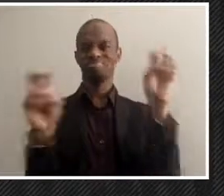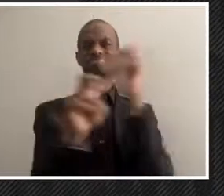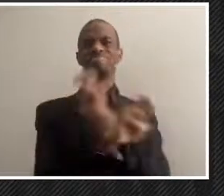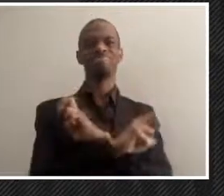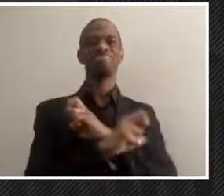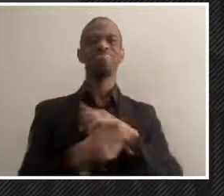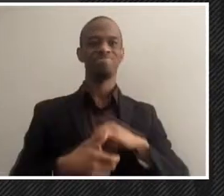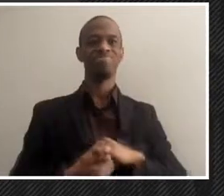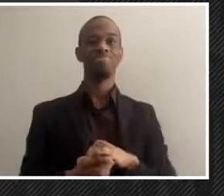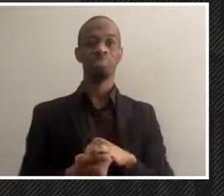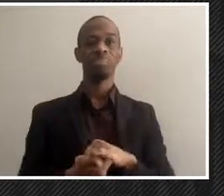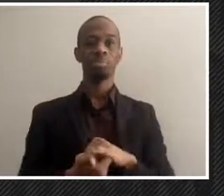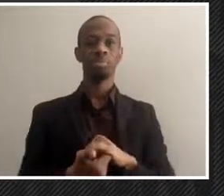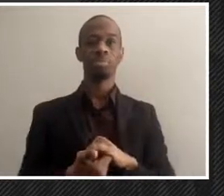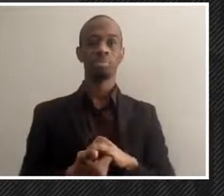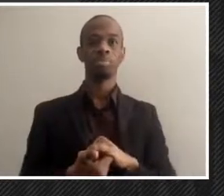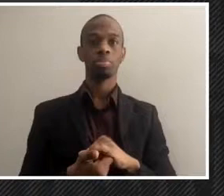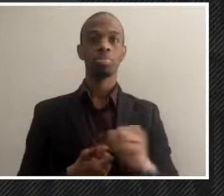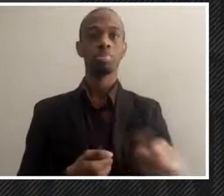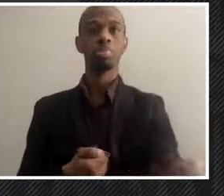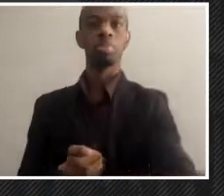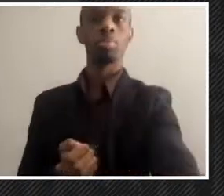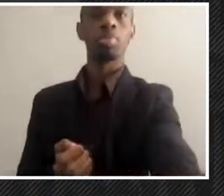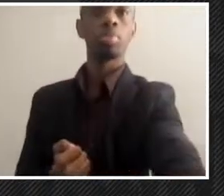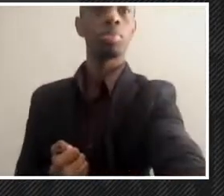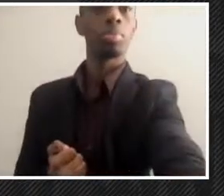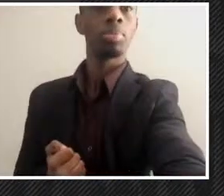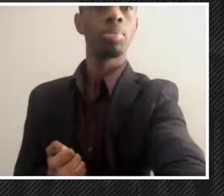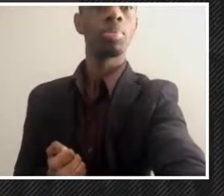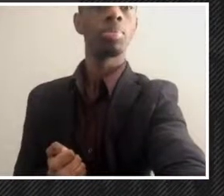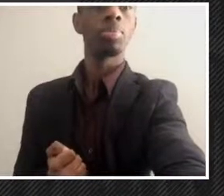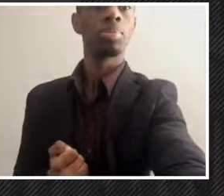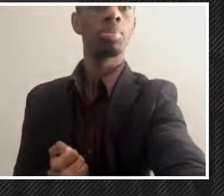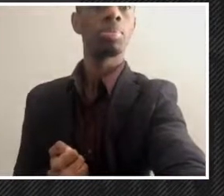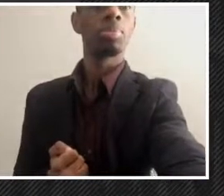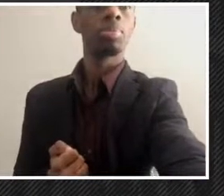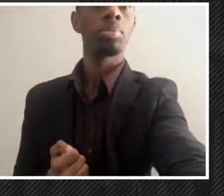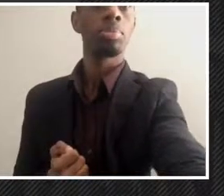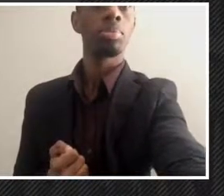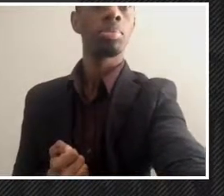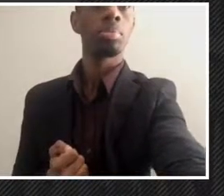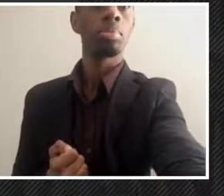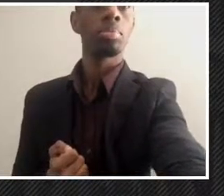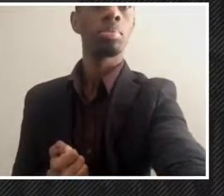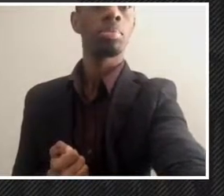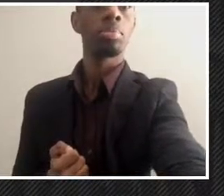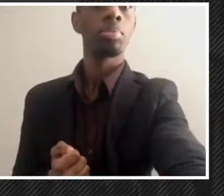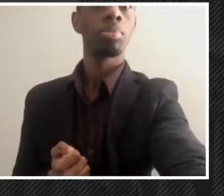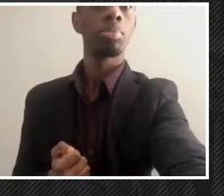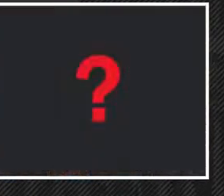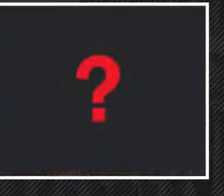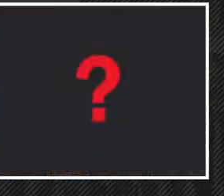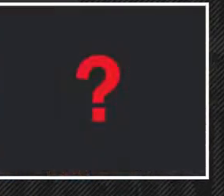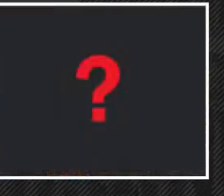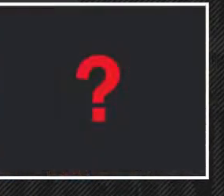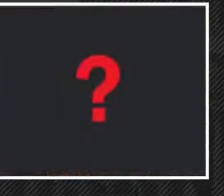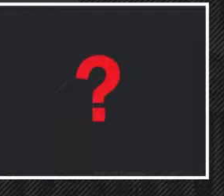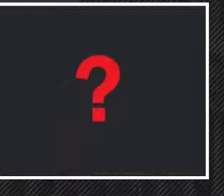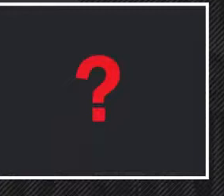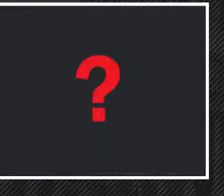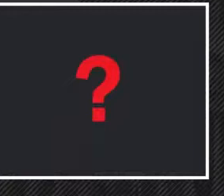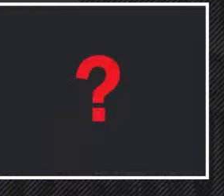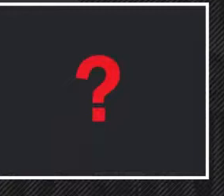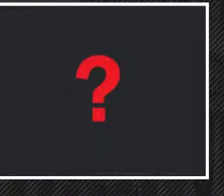ahead, Lee. No, Ms. Boyd, please, after you. We'll have Tanika first. Great. Thank you. A southern gentleman. Well, thank